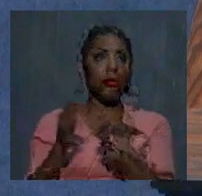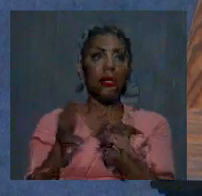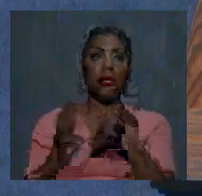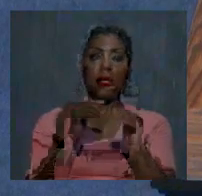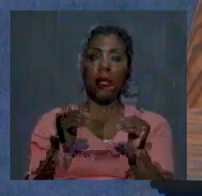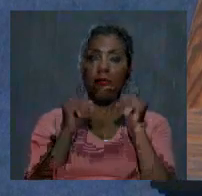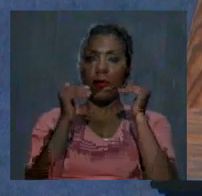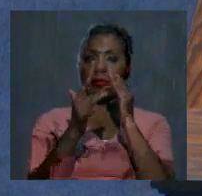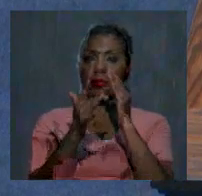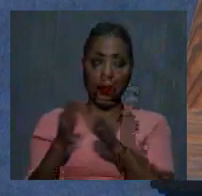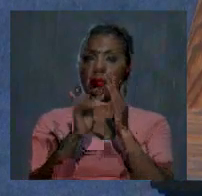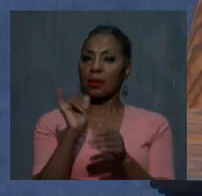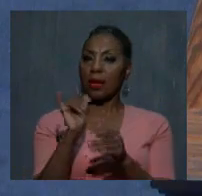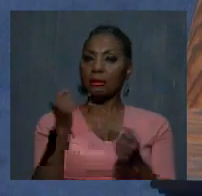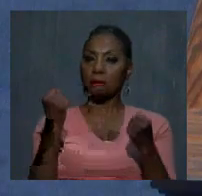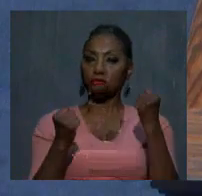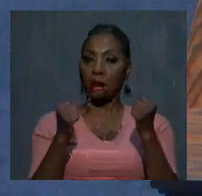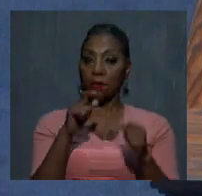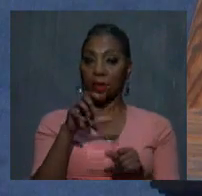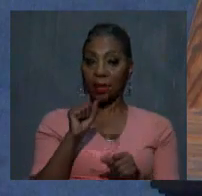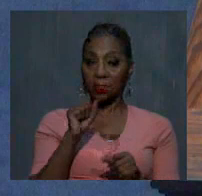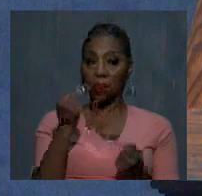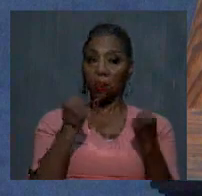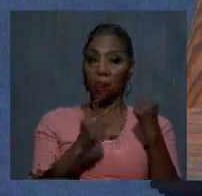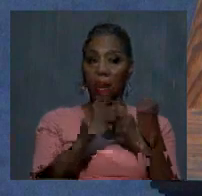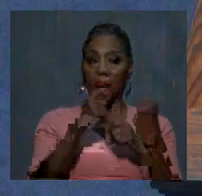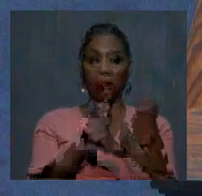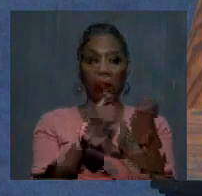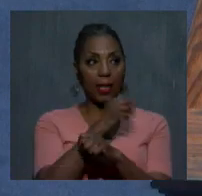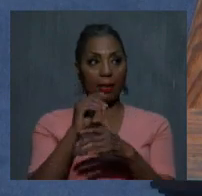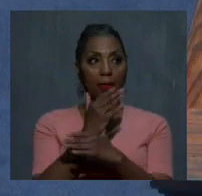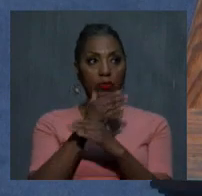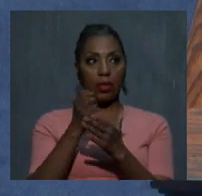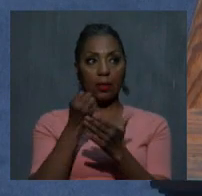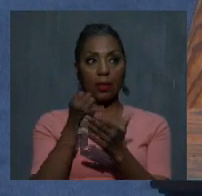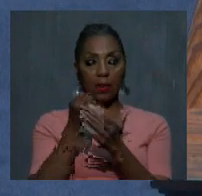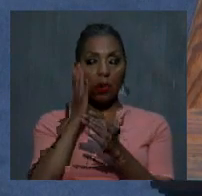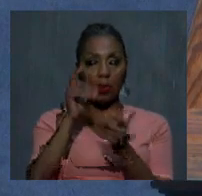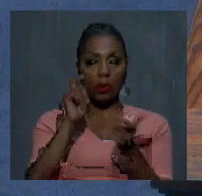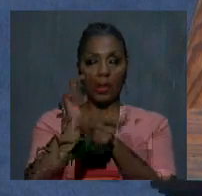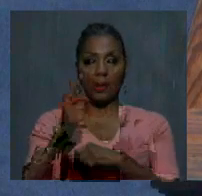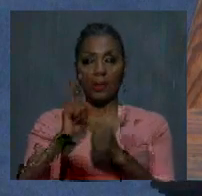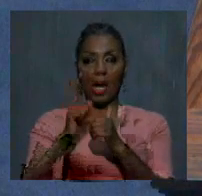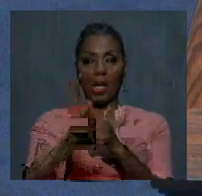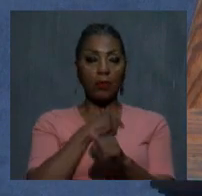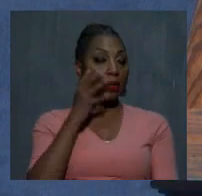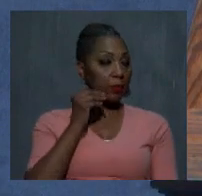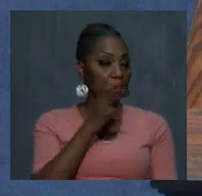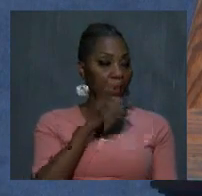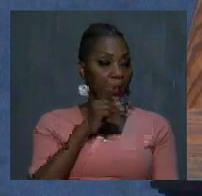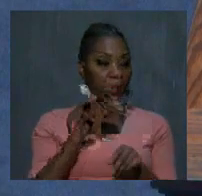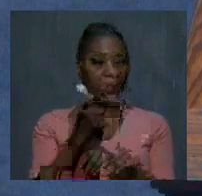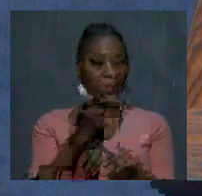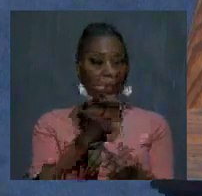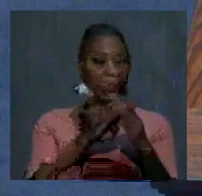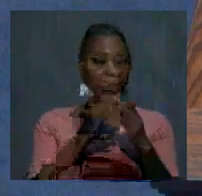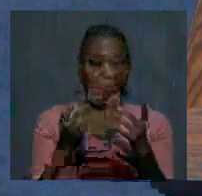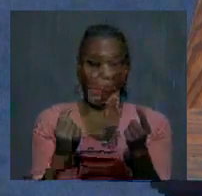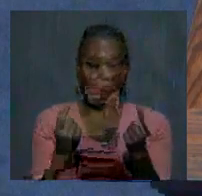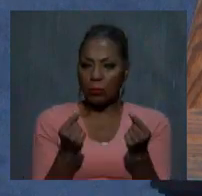technology such as cars and trucks, sharing we will begin to transfer how we experience